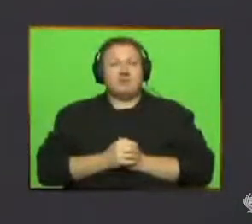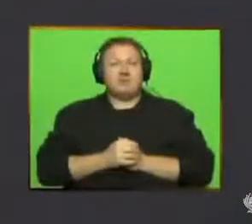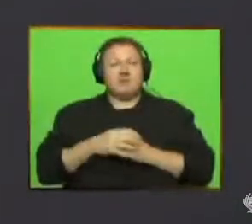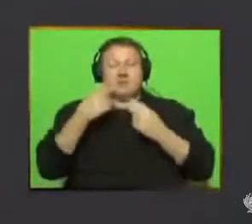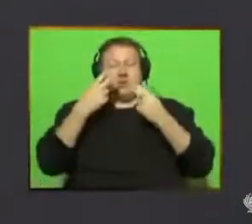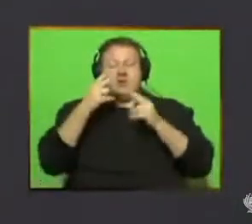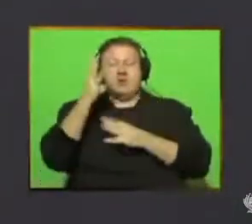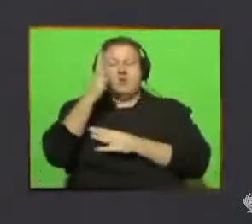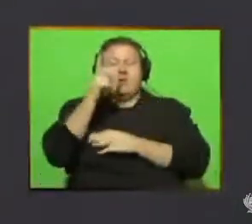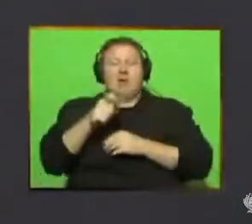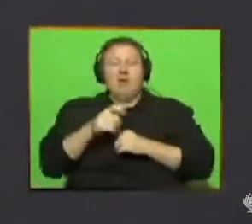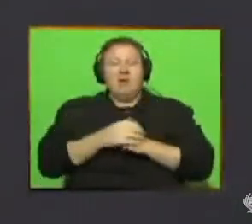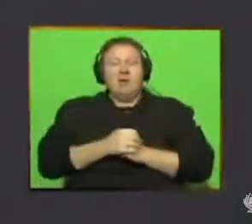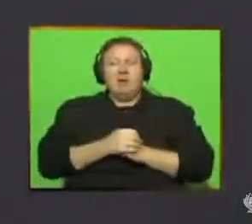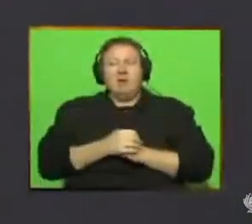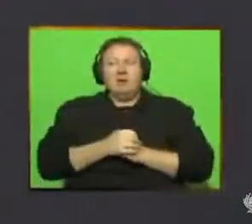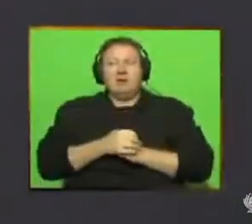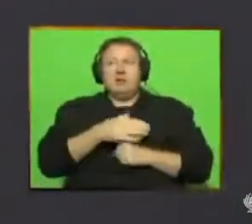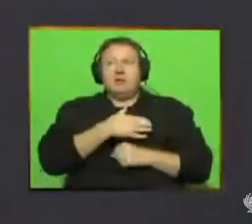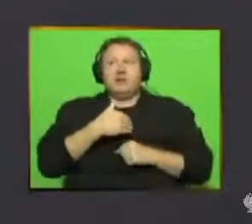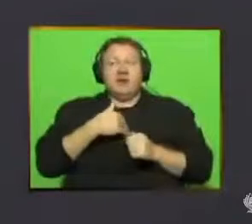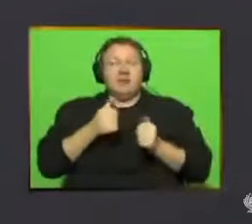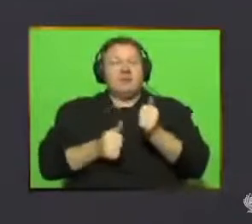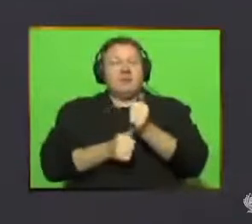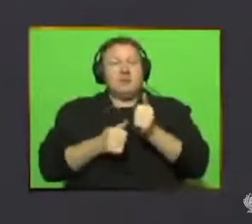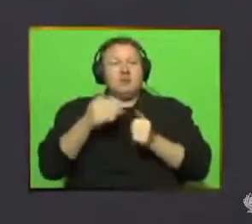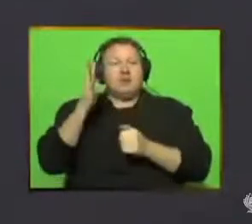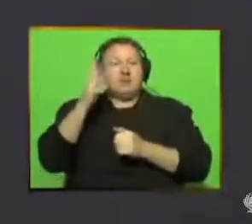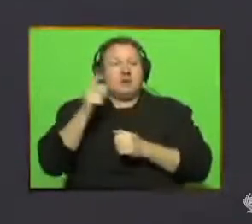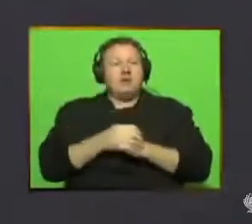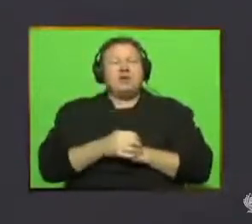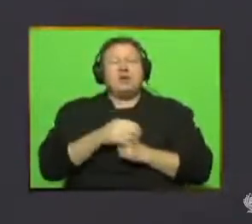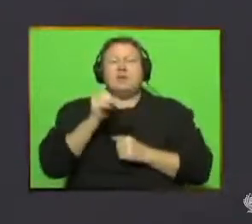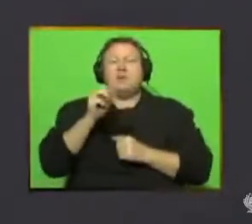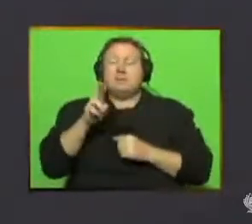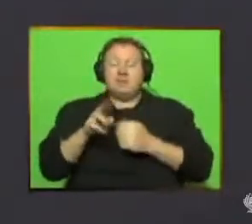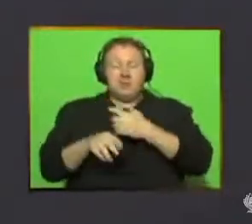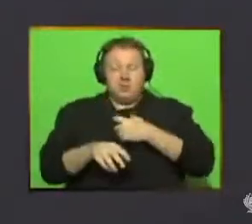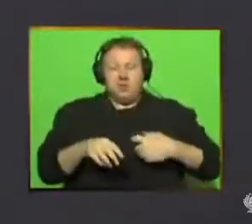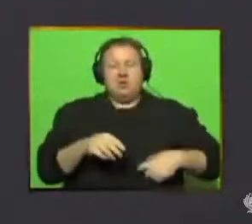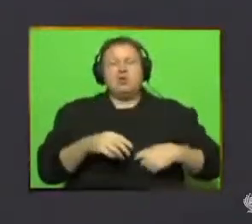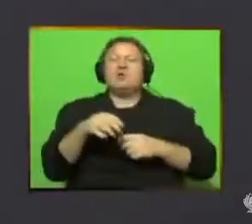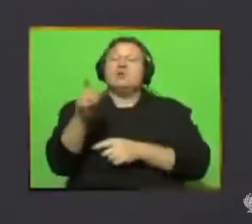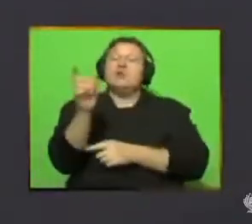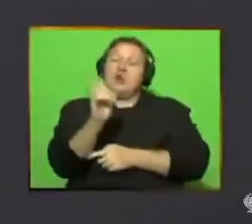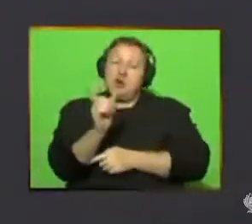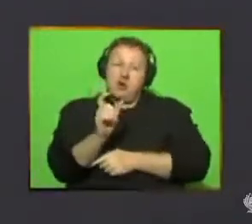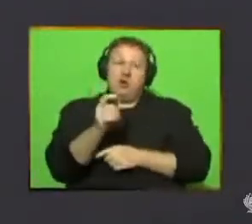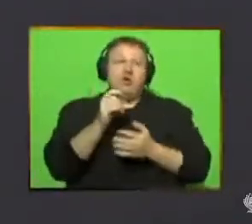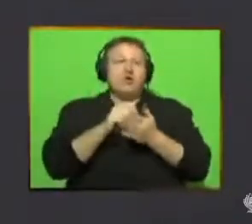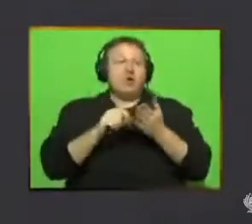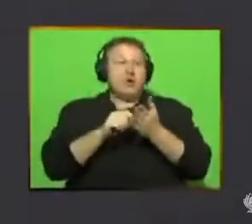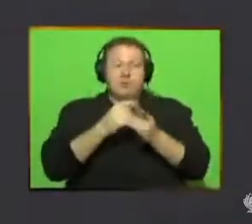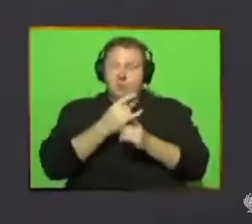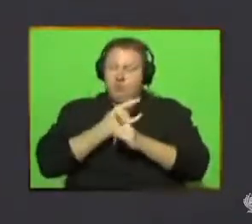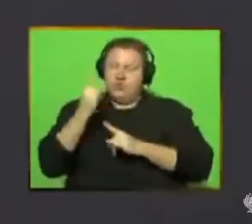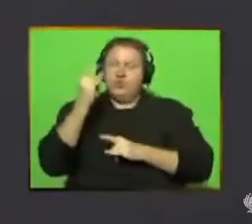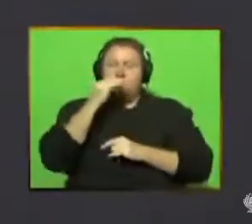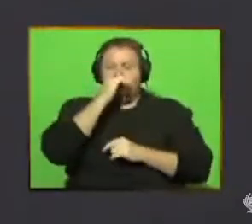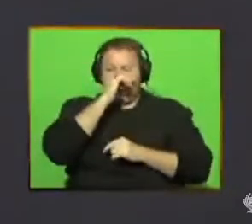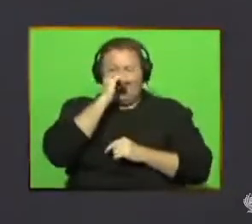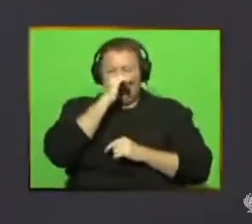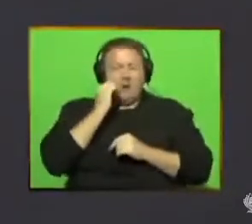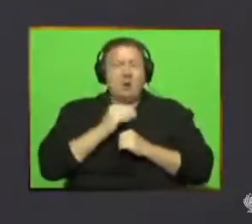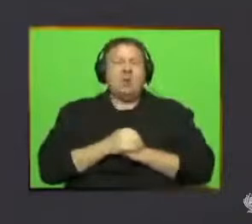Honorable Speaker, Madam Deputy Speaker, Mr. President, congratulations on your election.